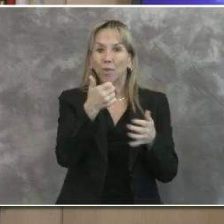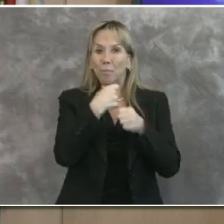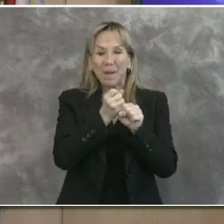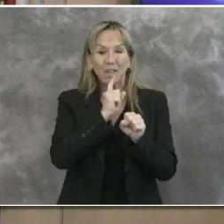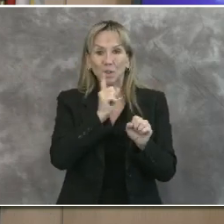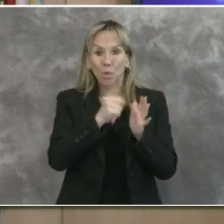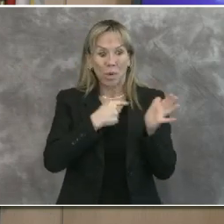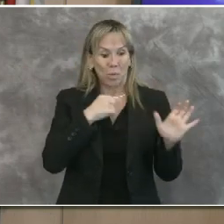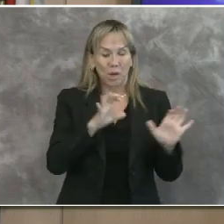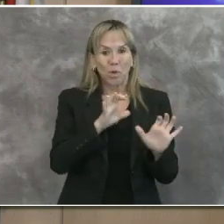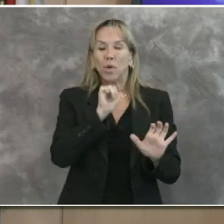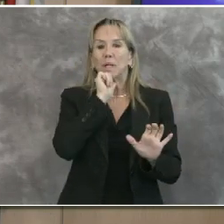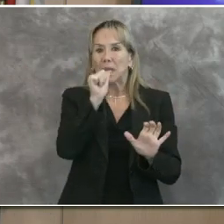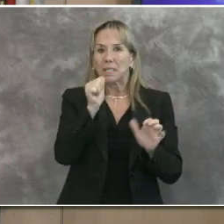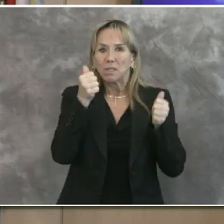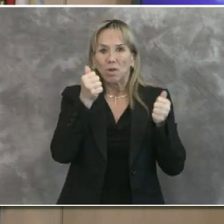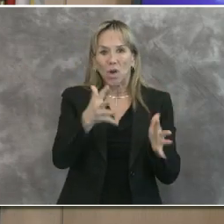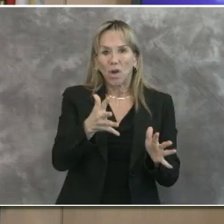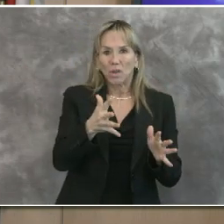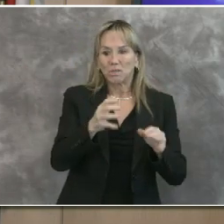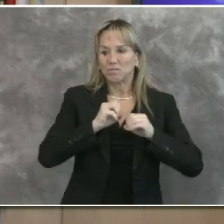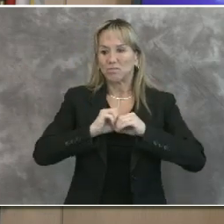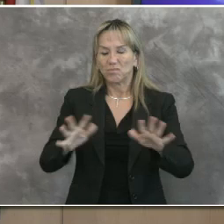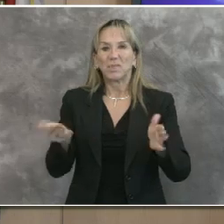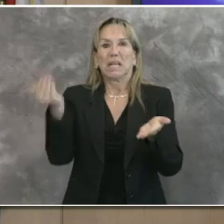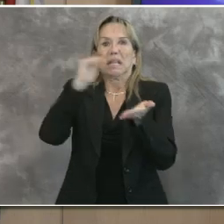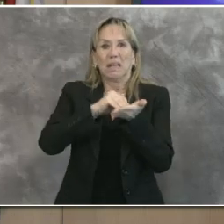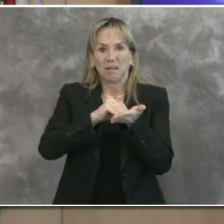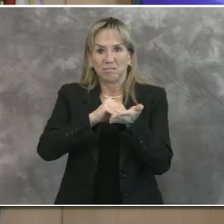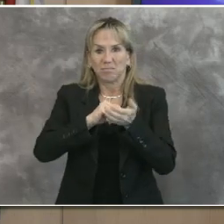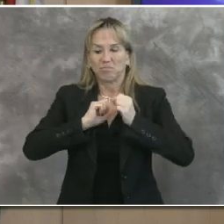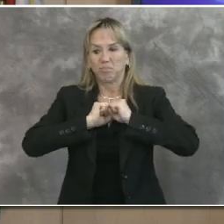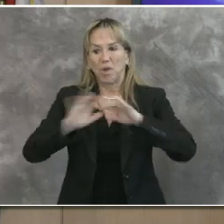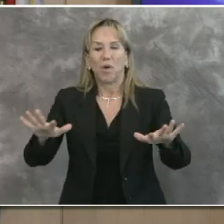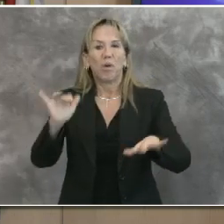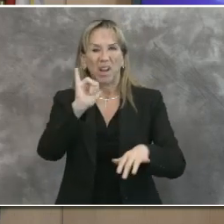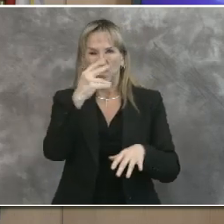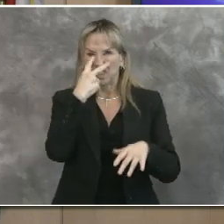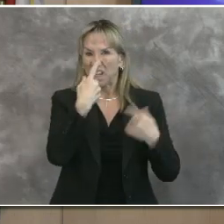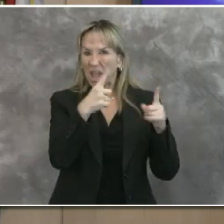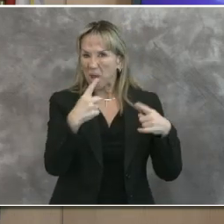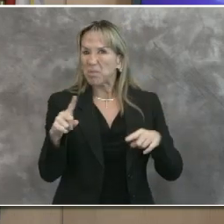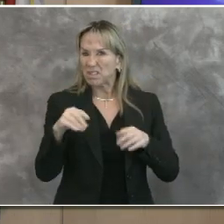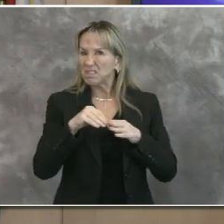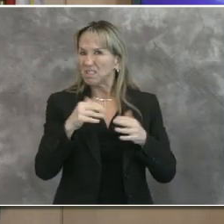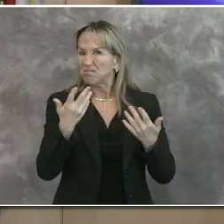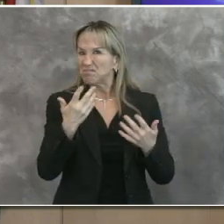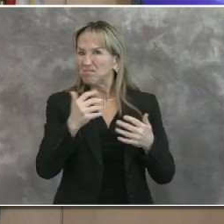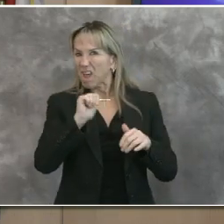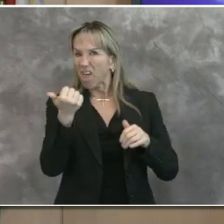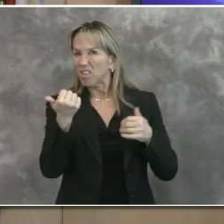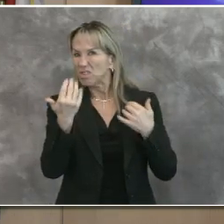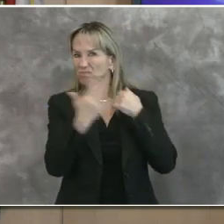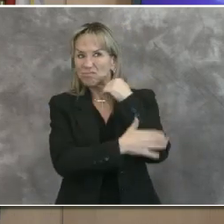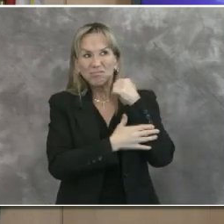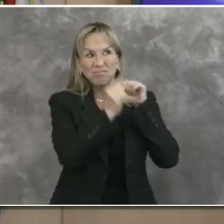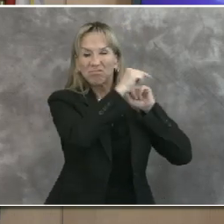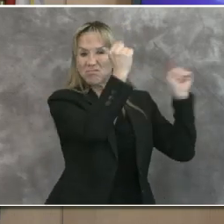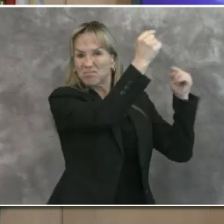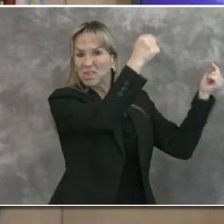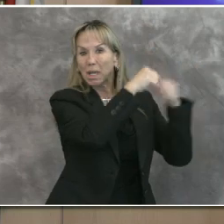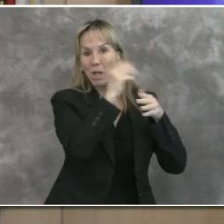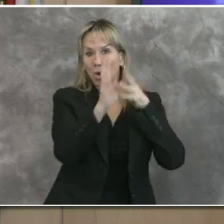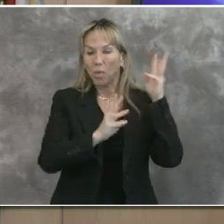a situation like we saw in other parts of the world. We have to continue to be very patient, and we are not by nature a very patient